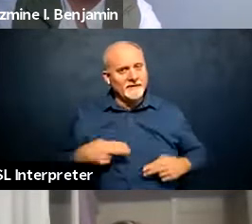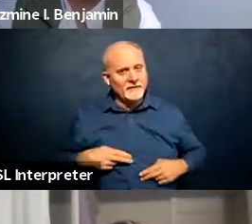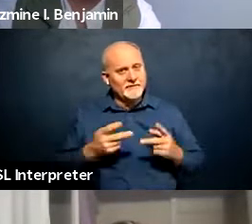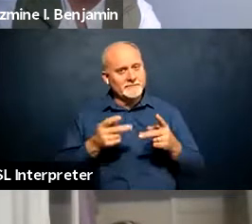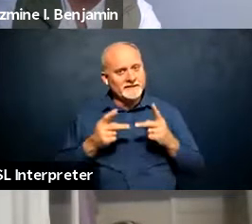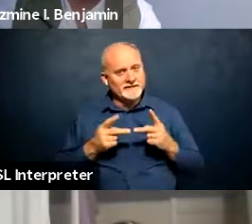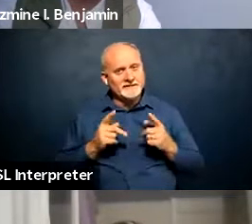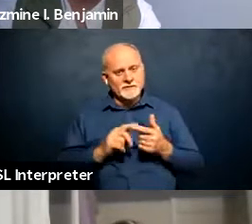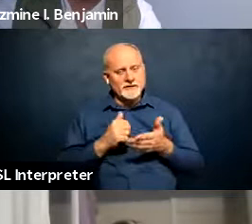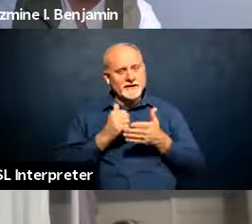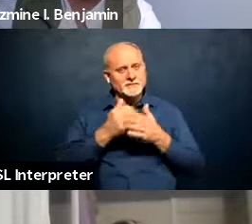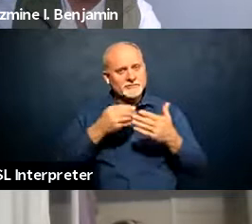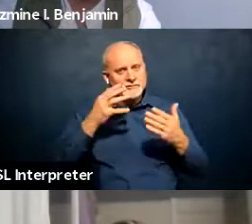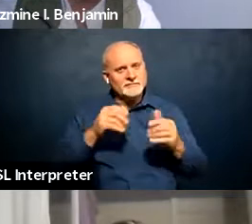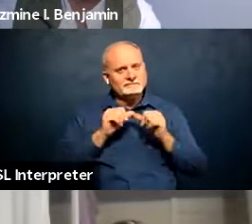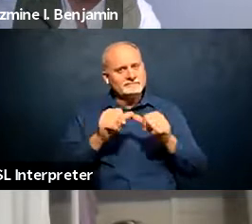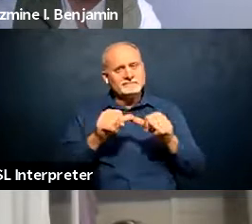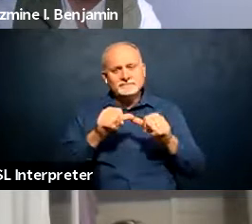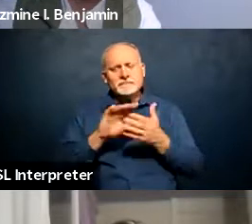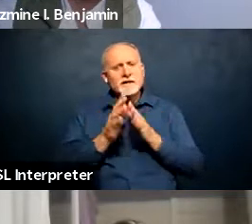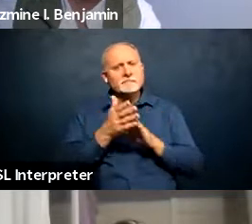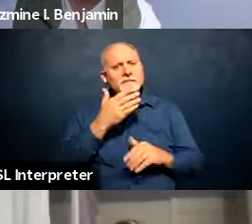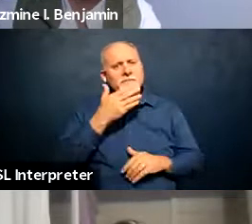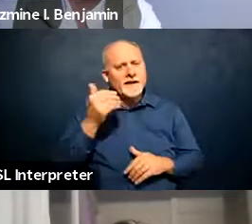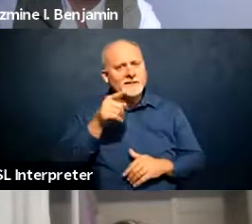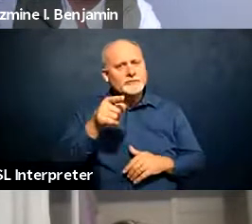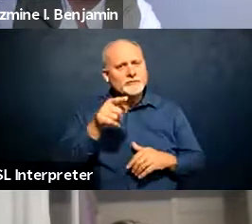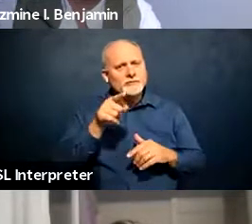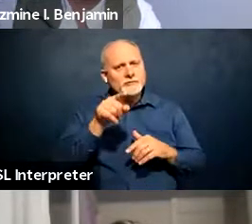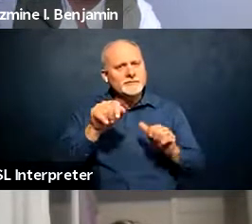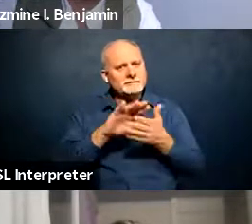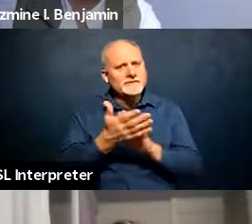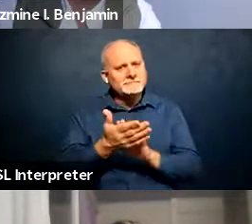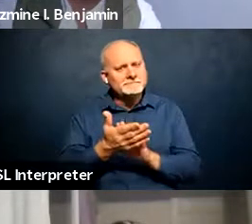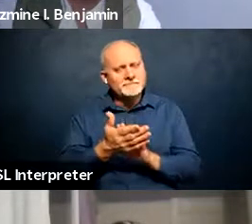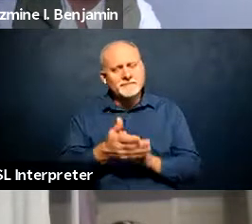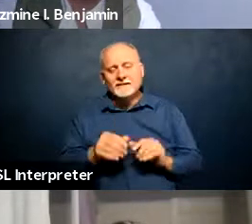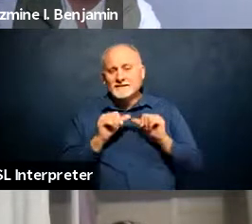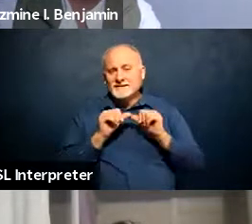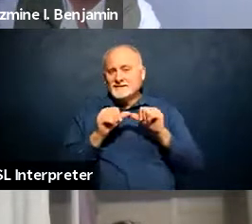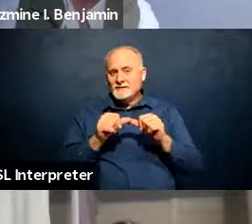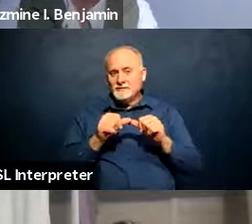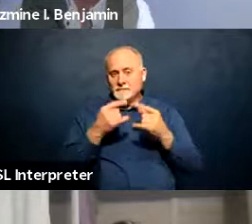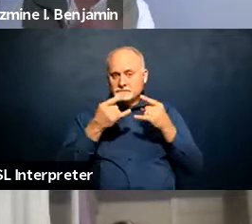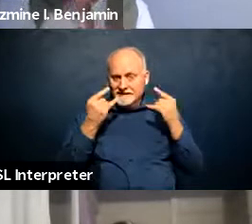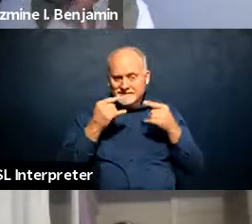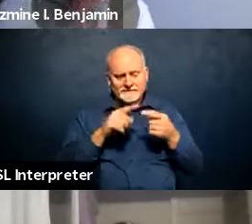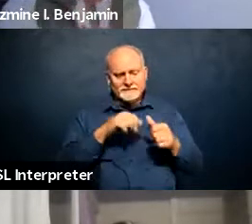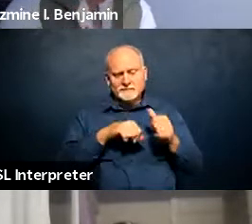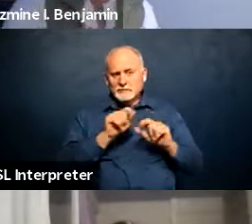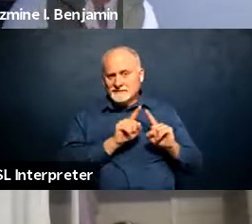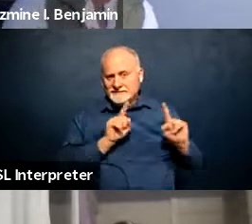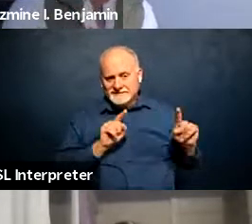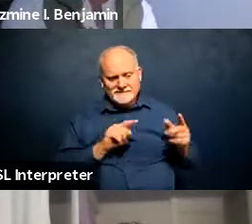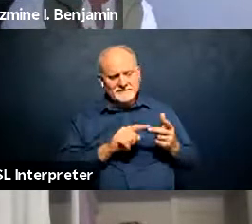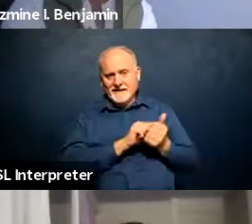students achieving the best version of yourself. Please continue the proper masking, the social distancing, the